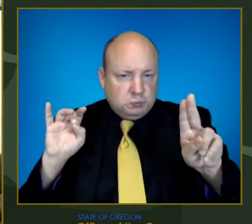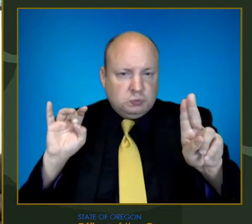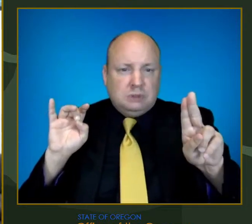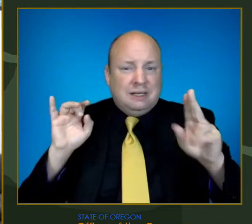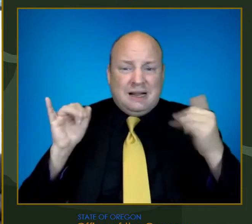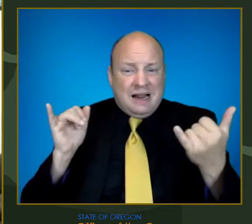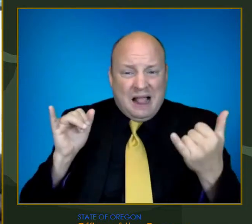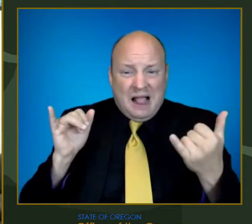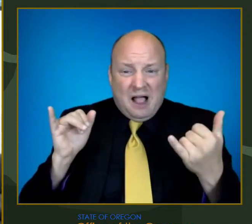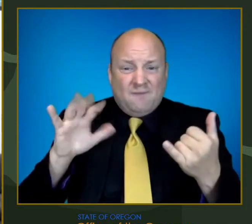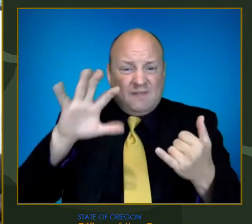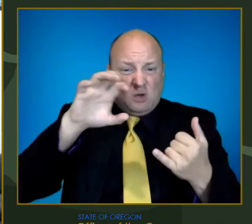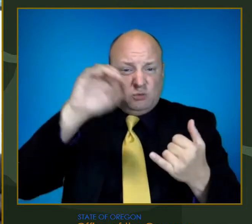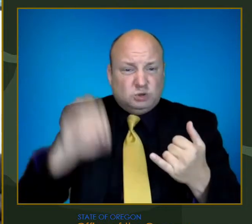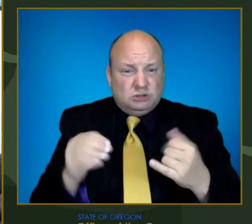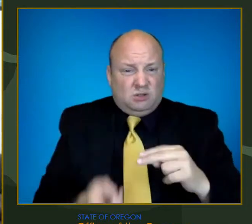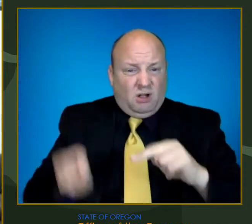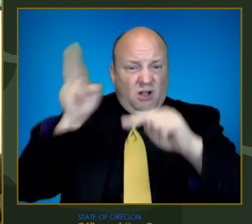increase in these numbers.